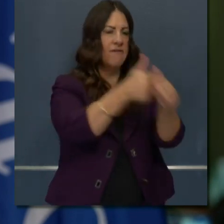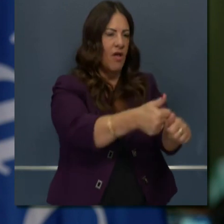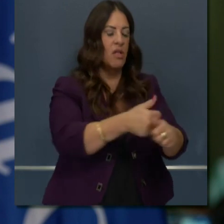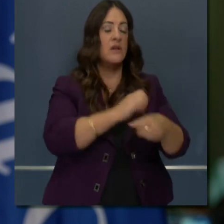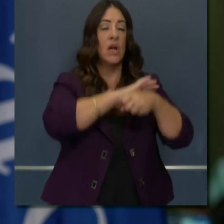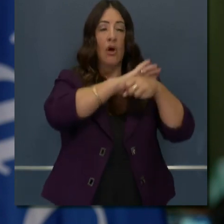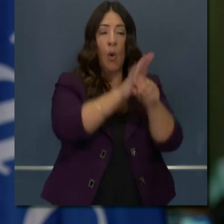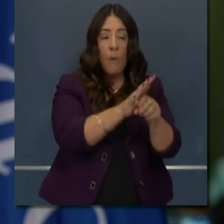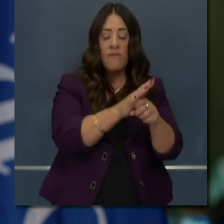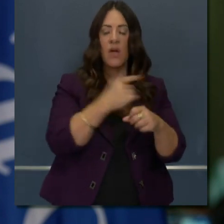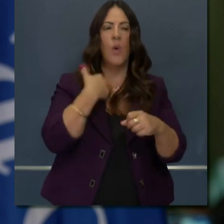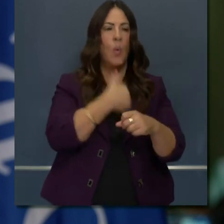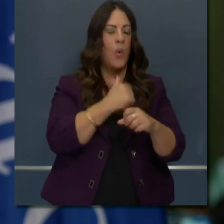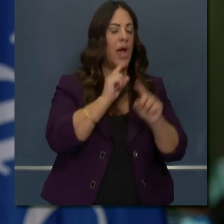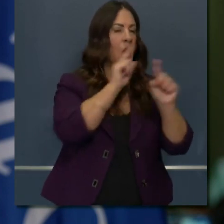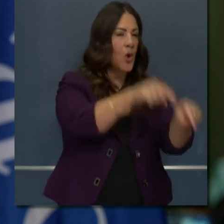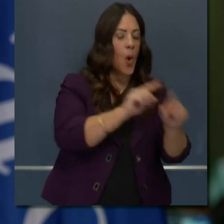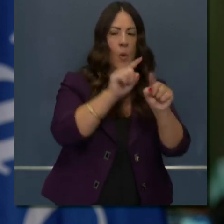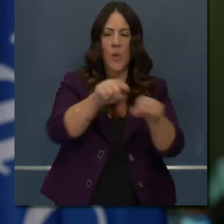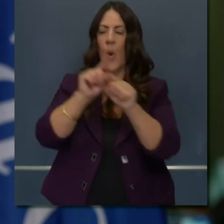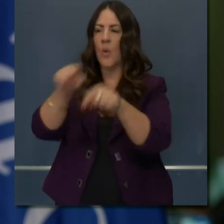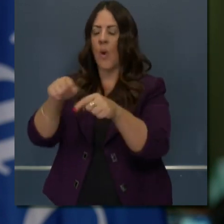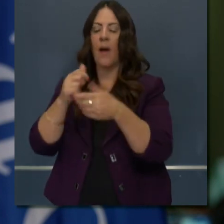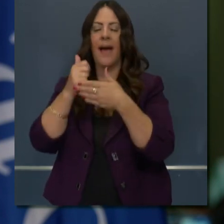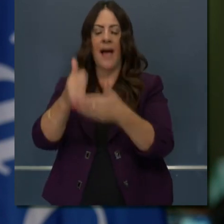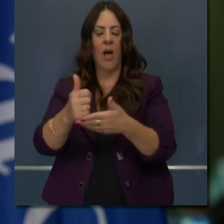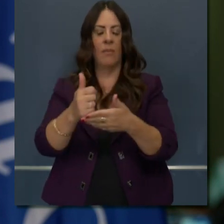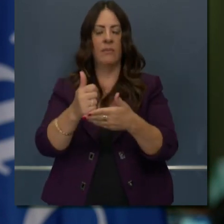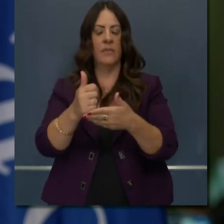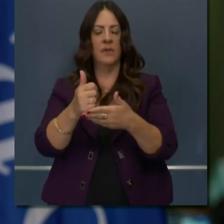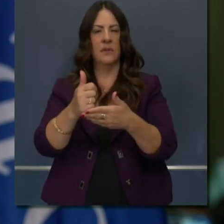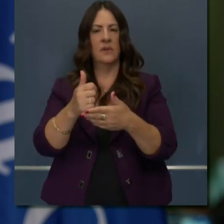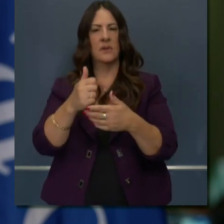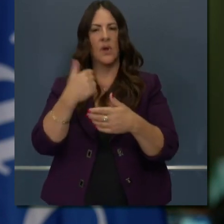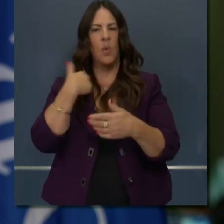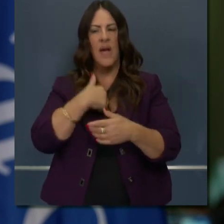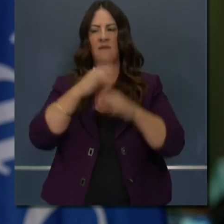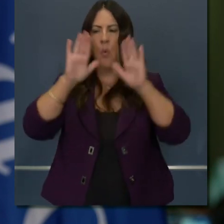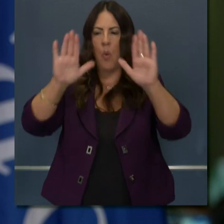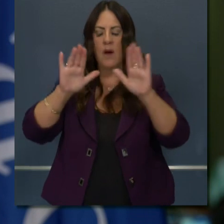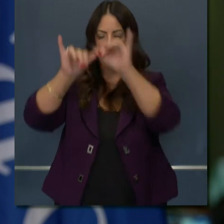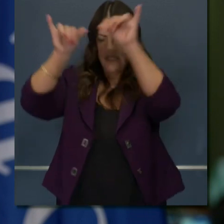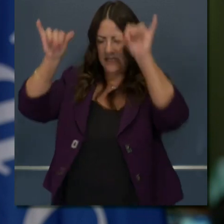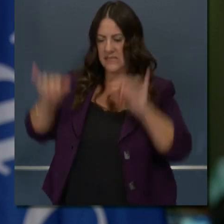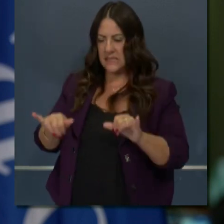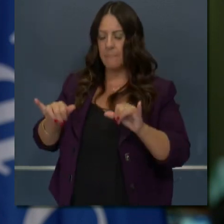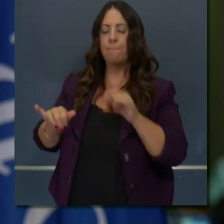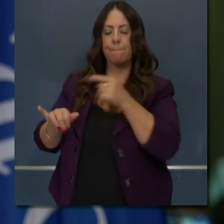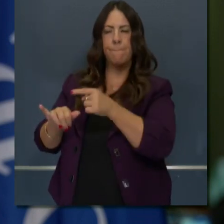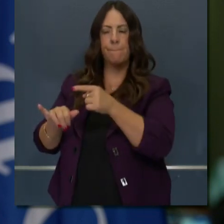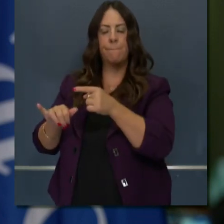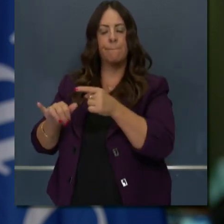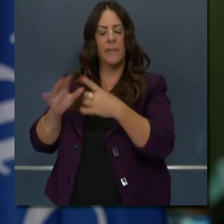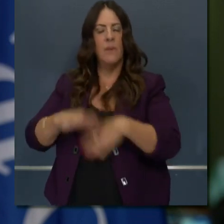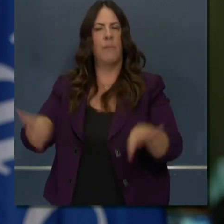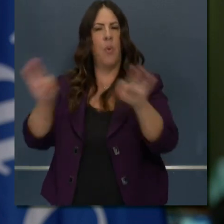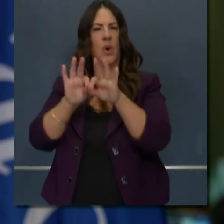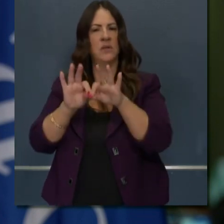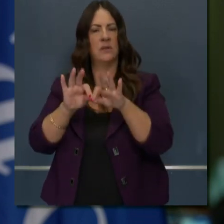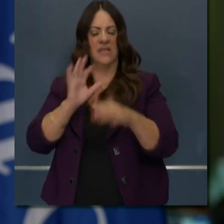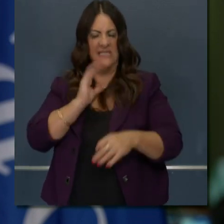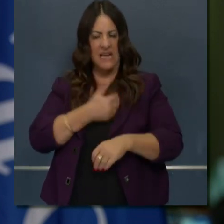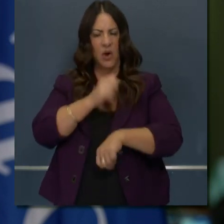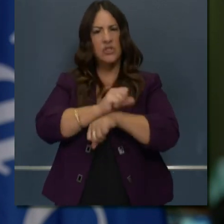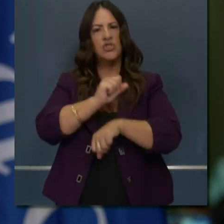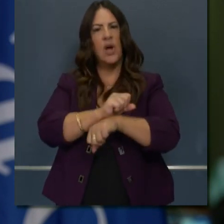All of these things affect Californians. All of these things affect our critical infrastructure and our key services. And that is our job here at the